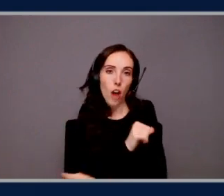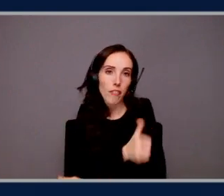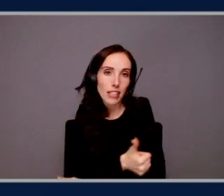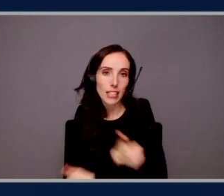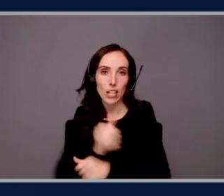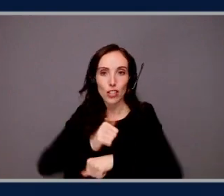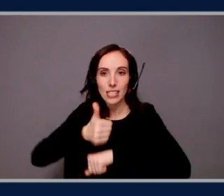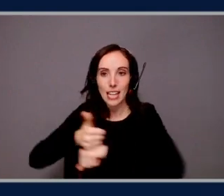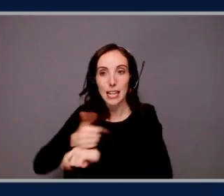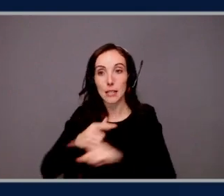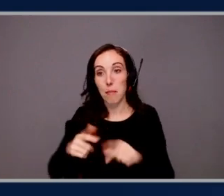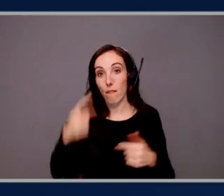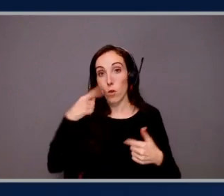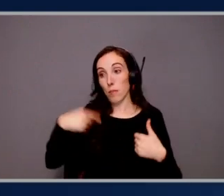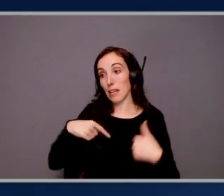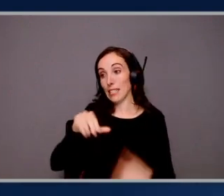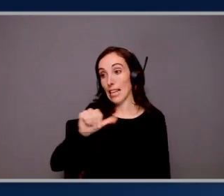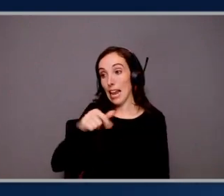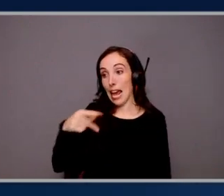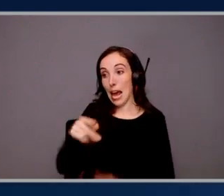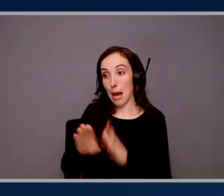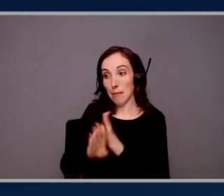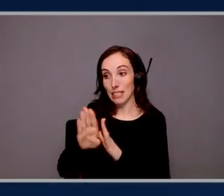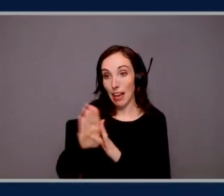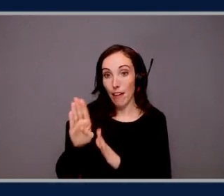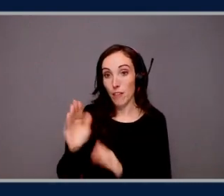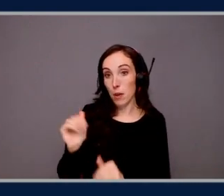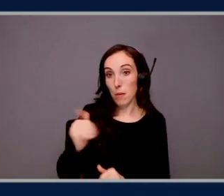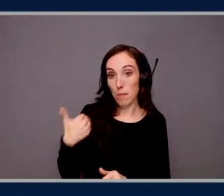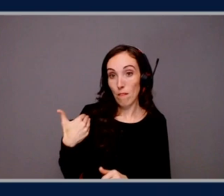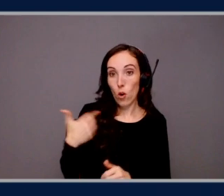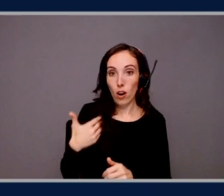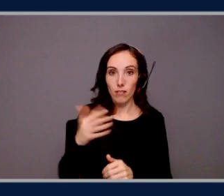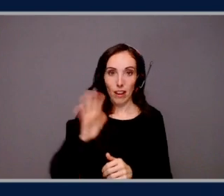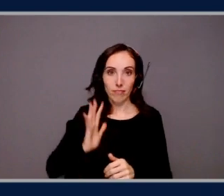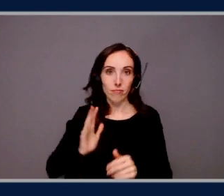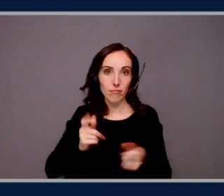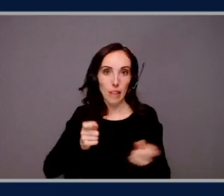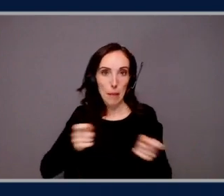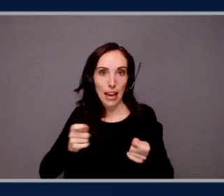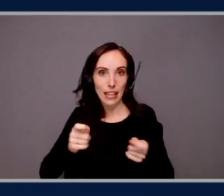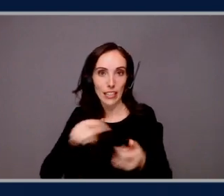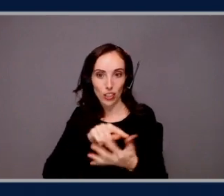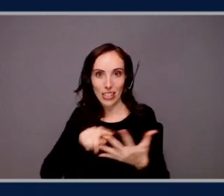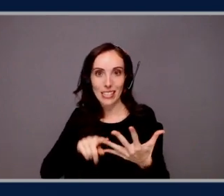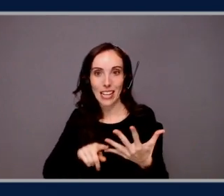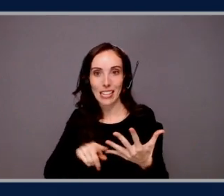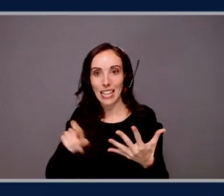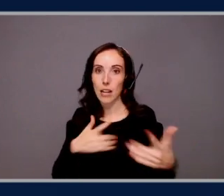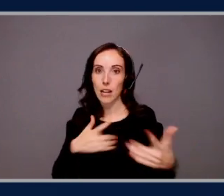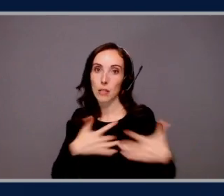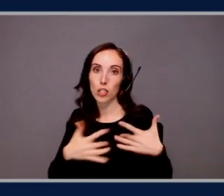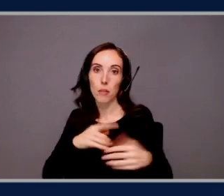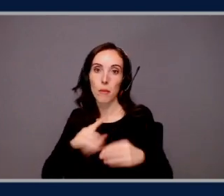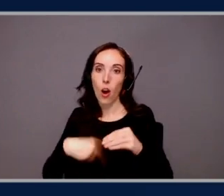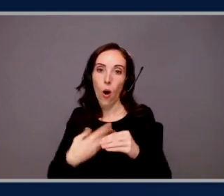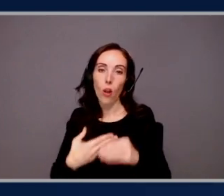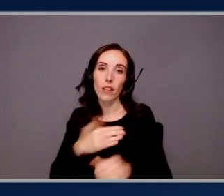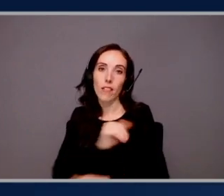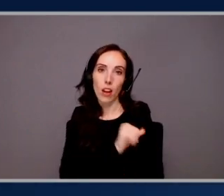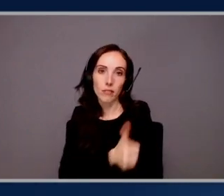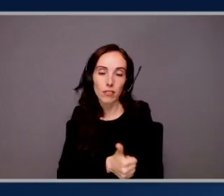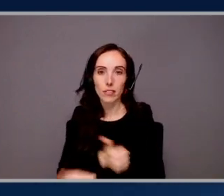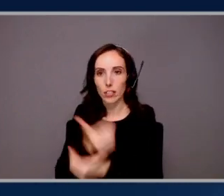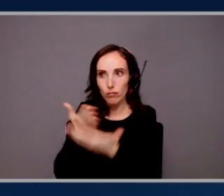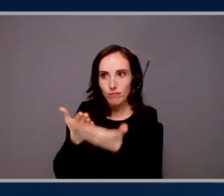dev, when I was writing these connectors, because that's what I used to do, I used to have to manage these things, and I'd have to worry about all of the authentication, how to refresh tokens, how to do